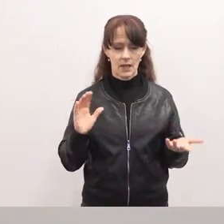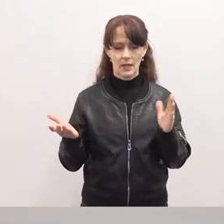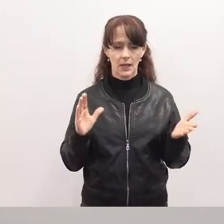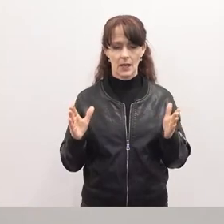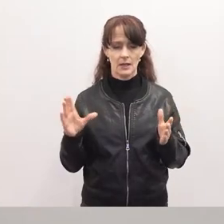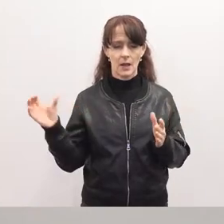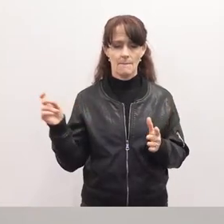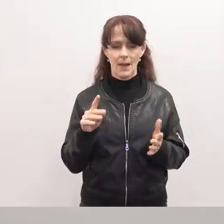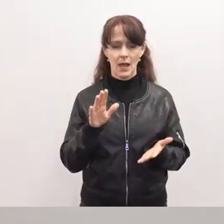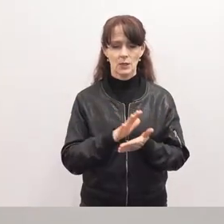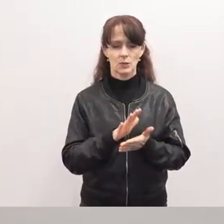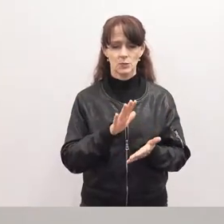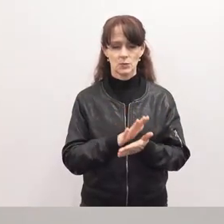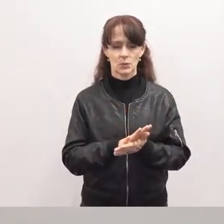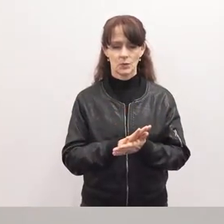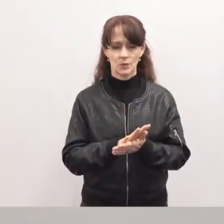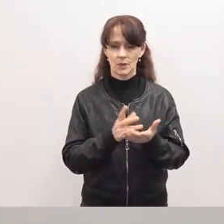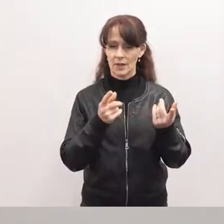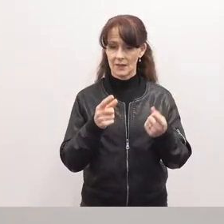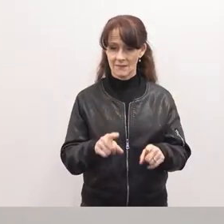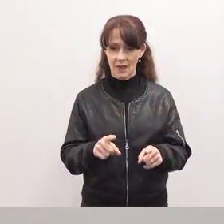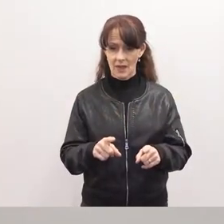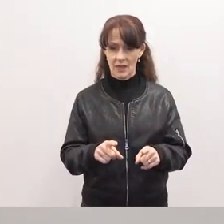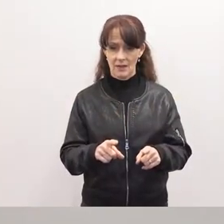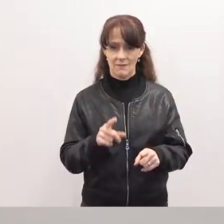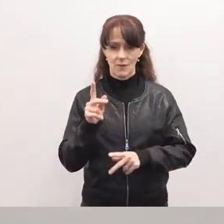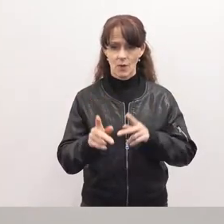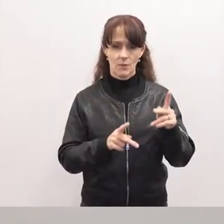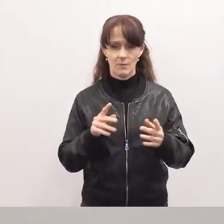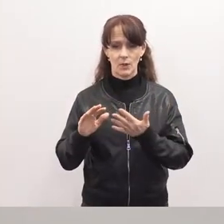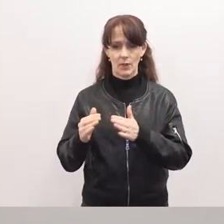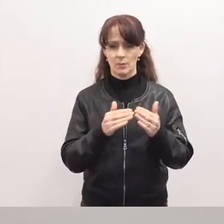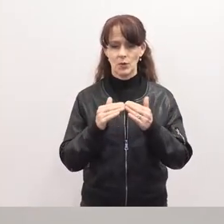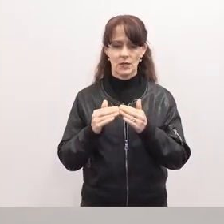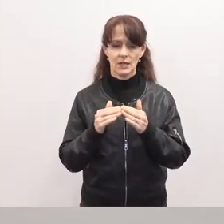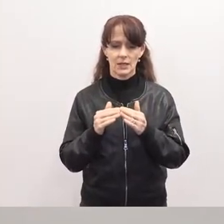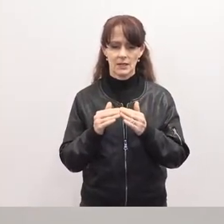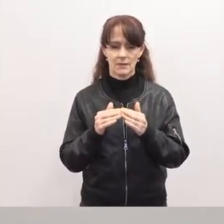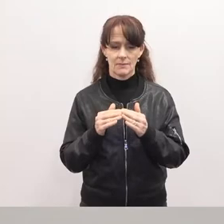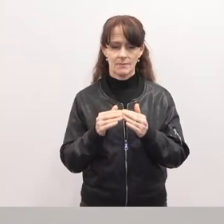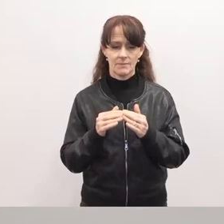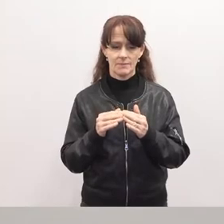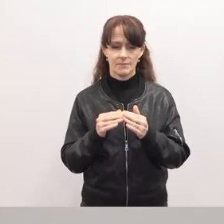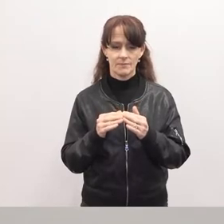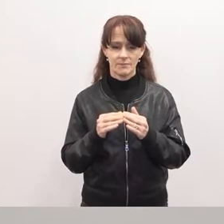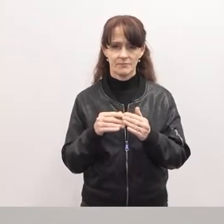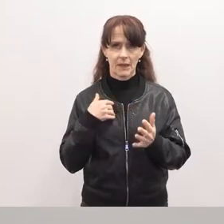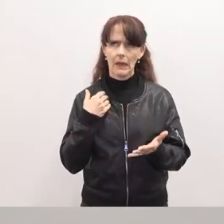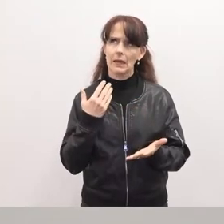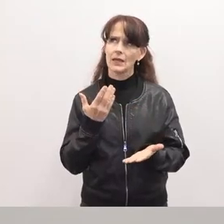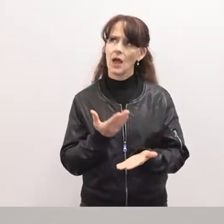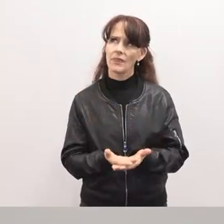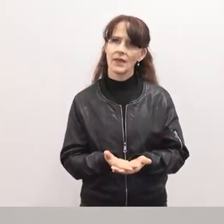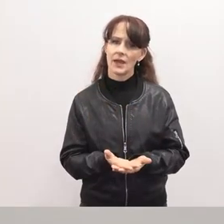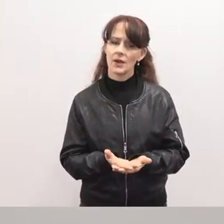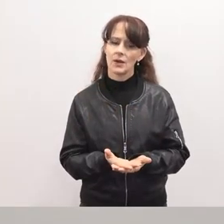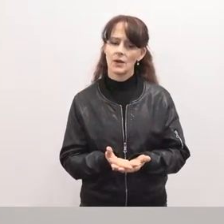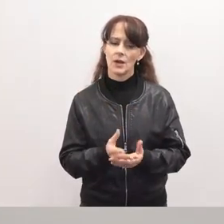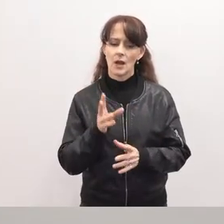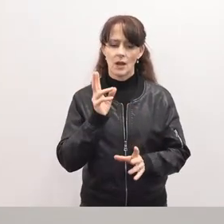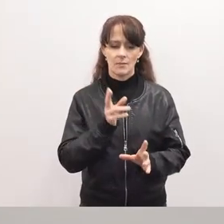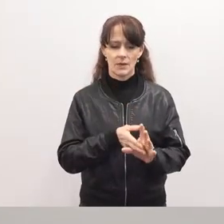back-to-school event for people in the community who were and I got there to